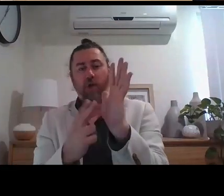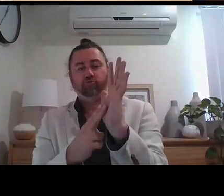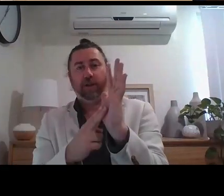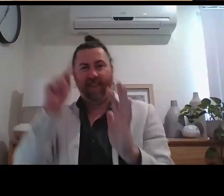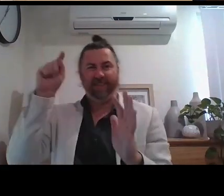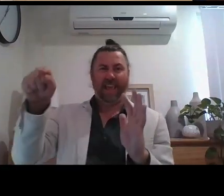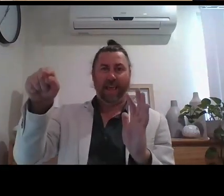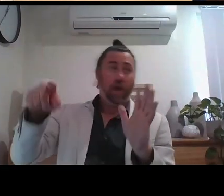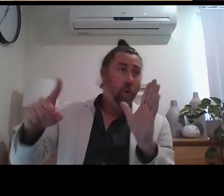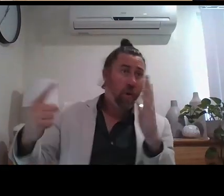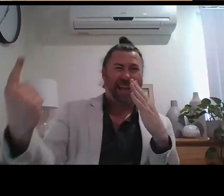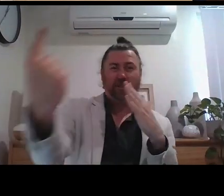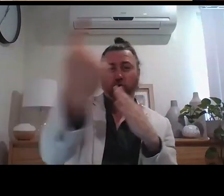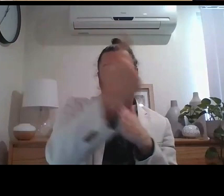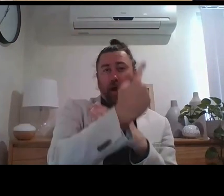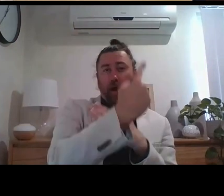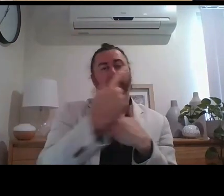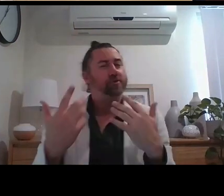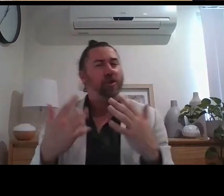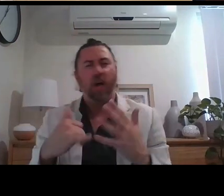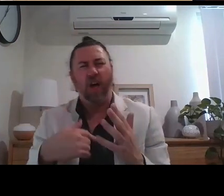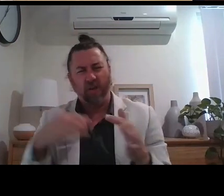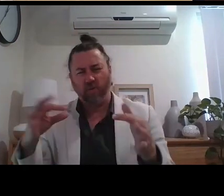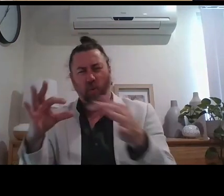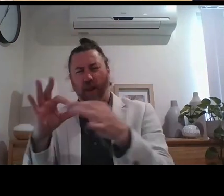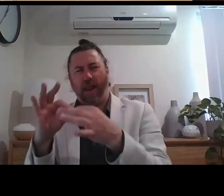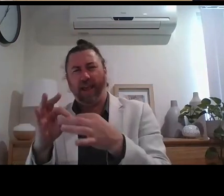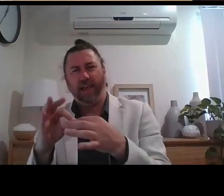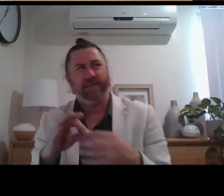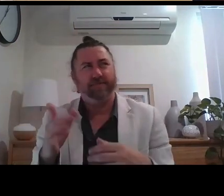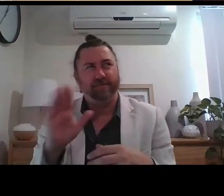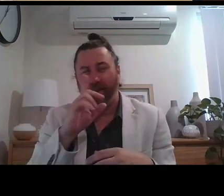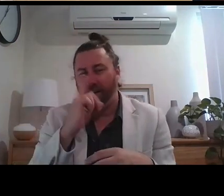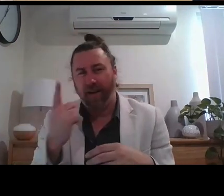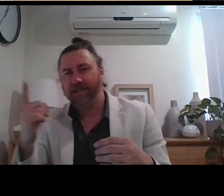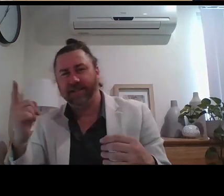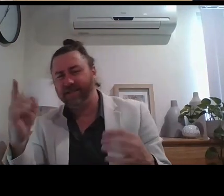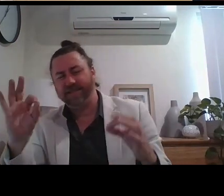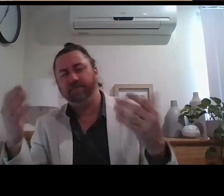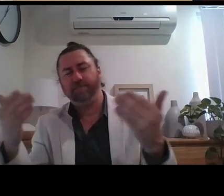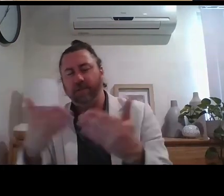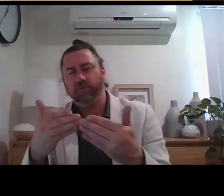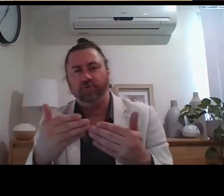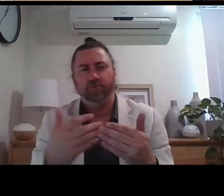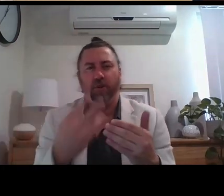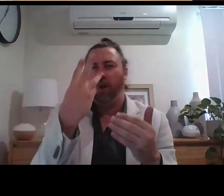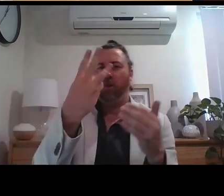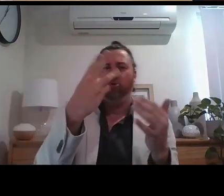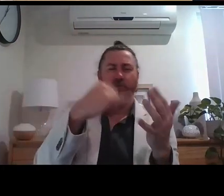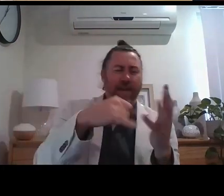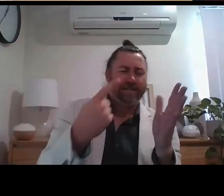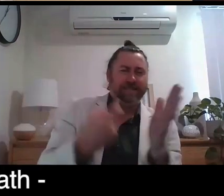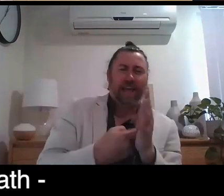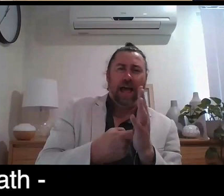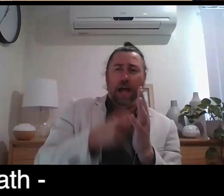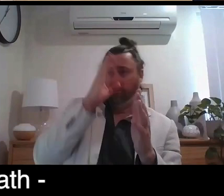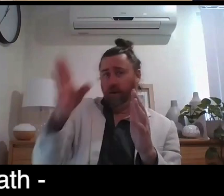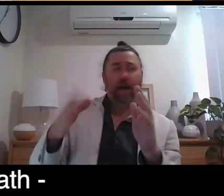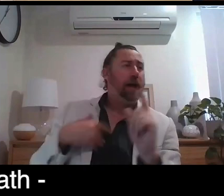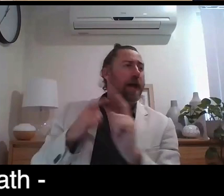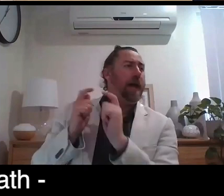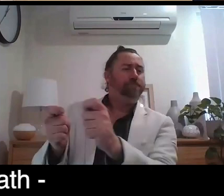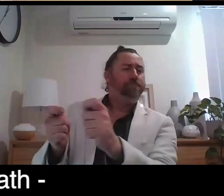not be linking it and inferring that somehow it's a 3-star system as a result.